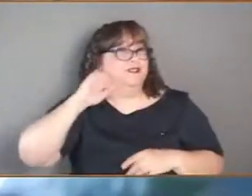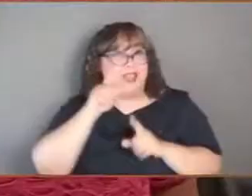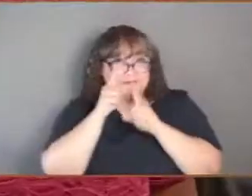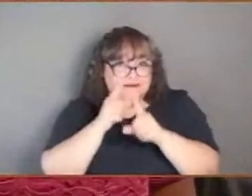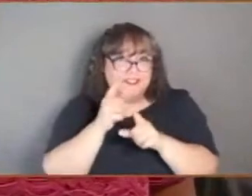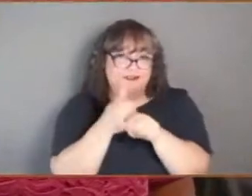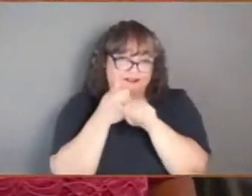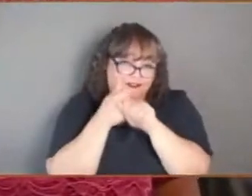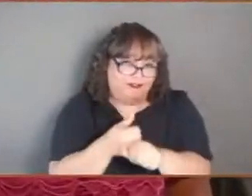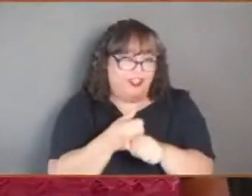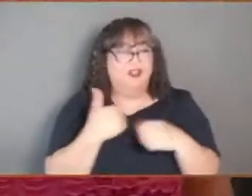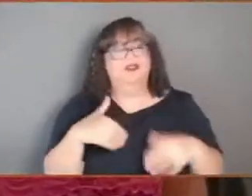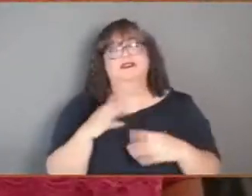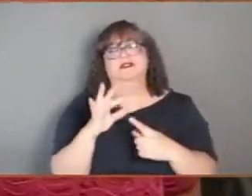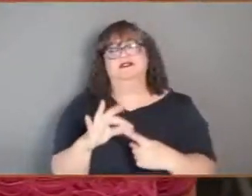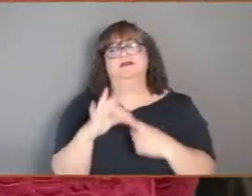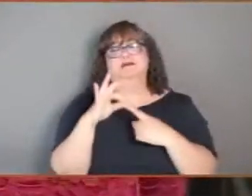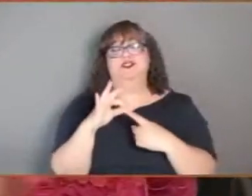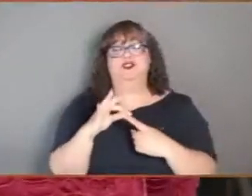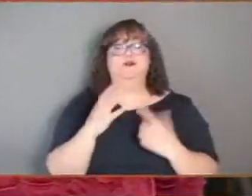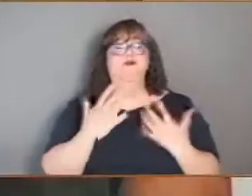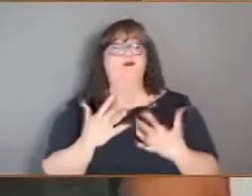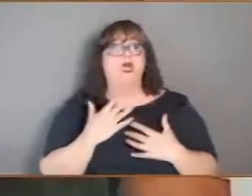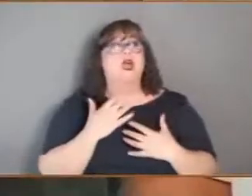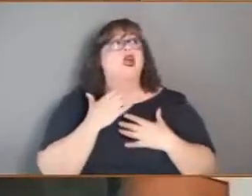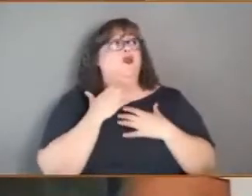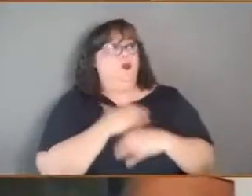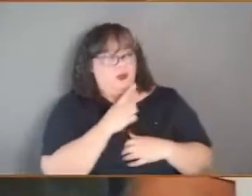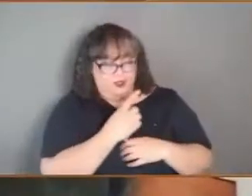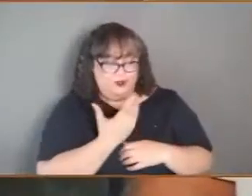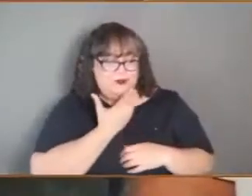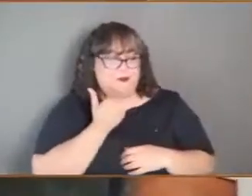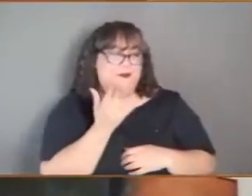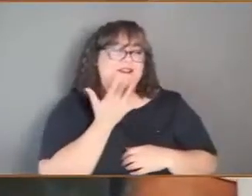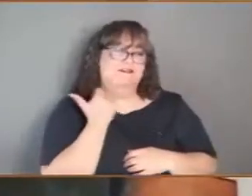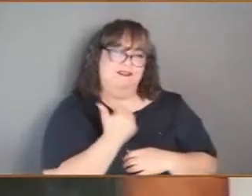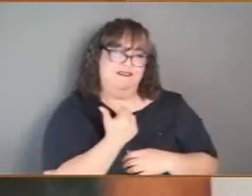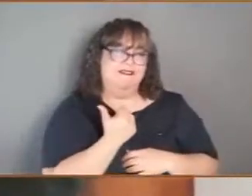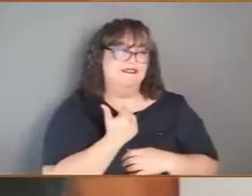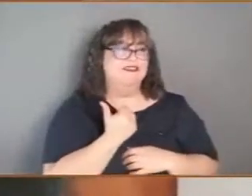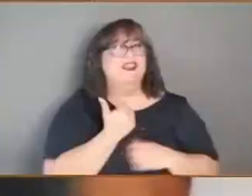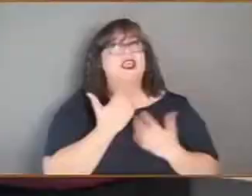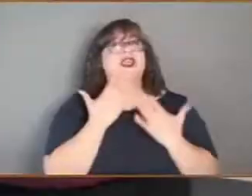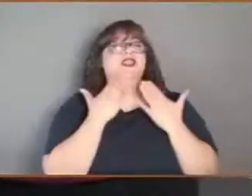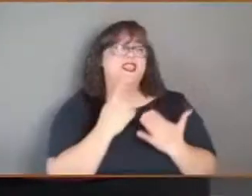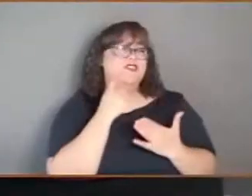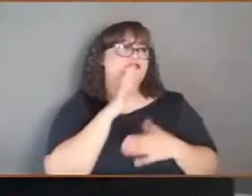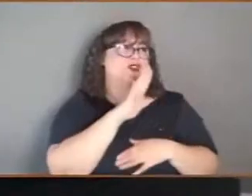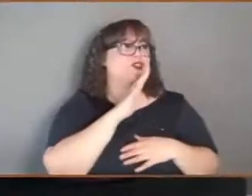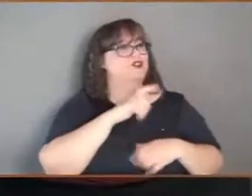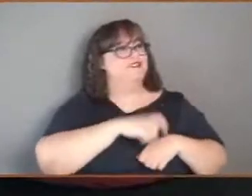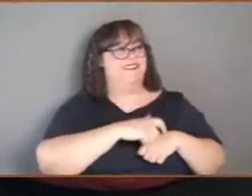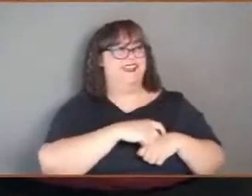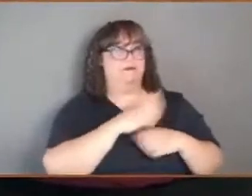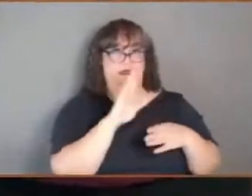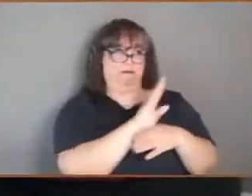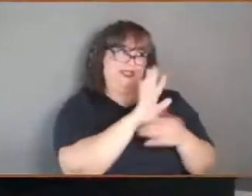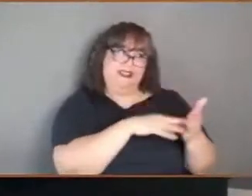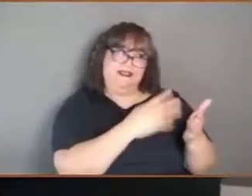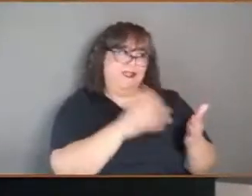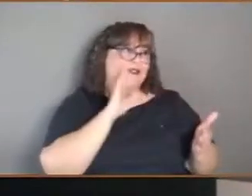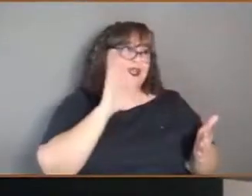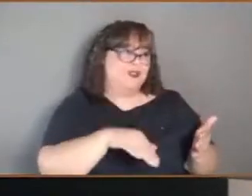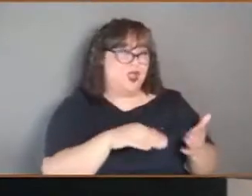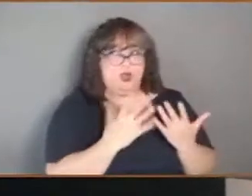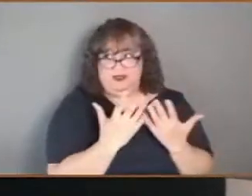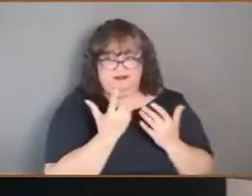special. Wishing you guys the best of luck, and I want to thank both of you for taking some time out of your incredibly busy schedules here. You know, we're just pleasure. Hours, I guess, away over the